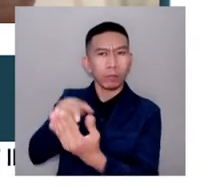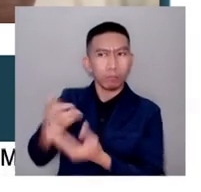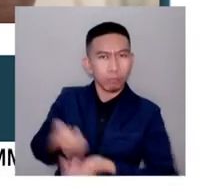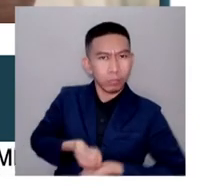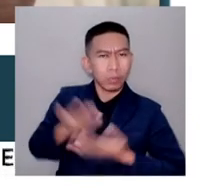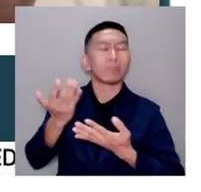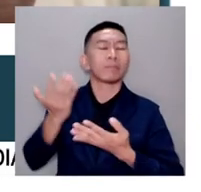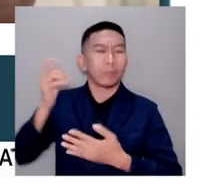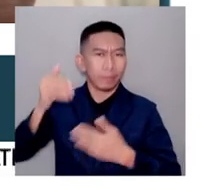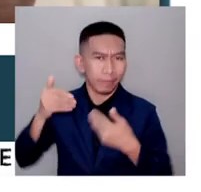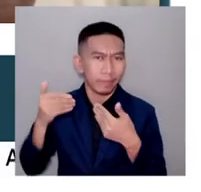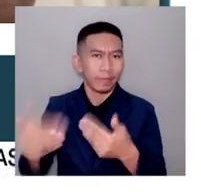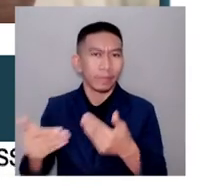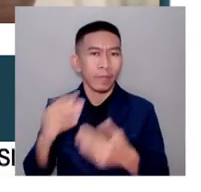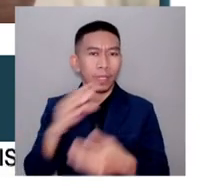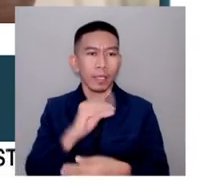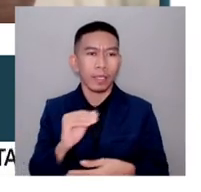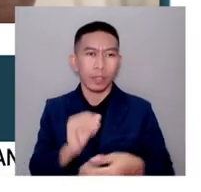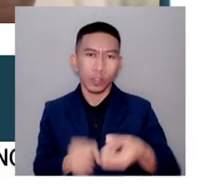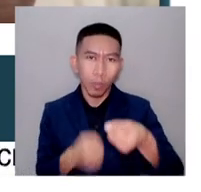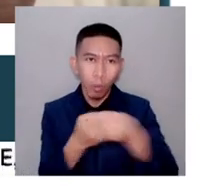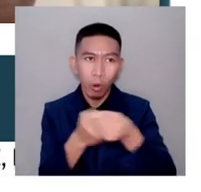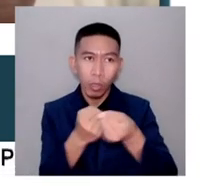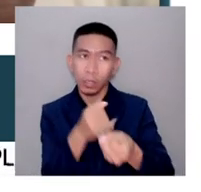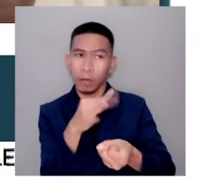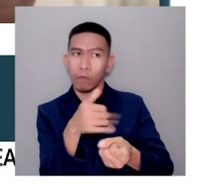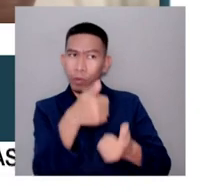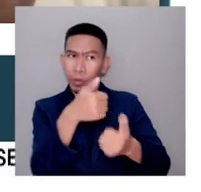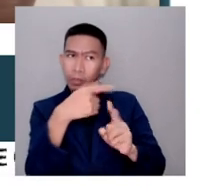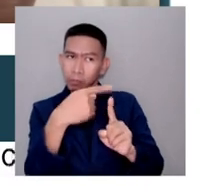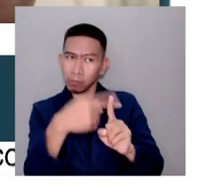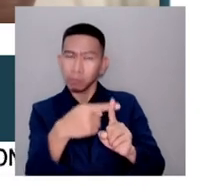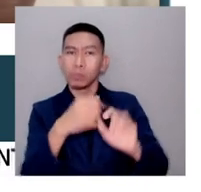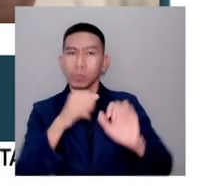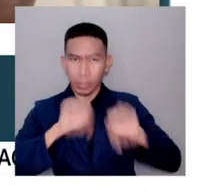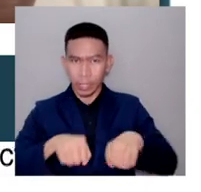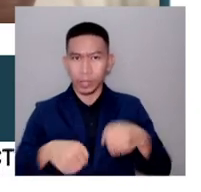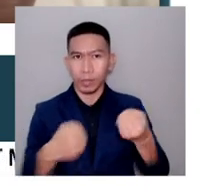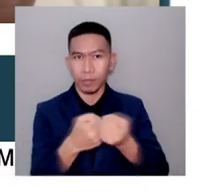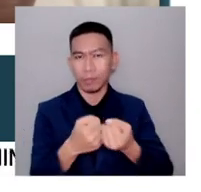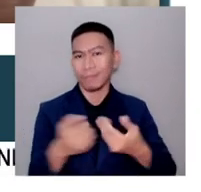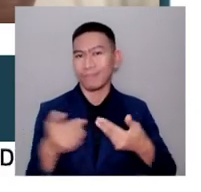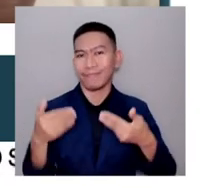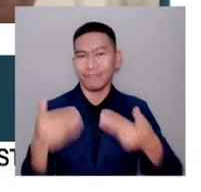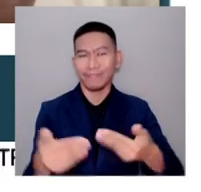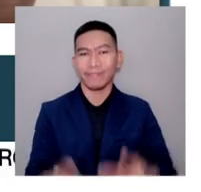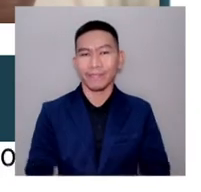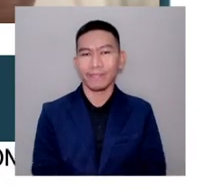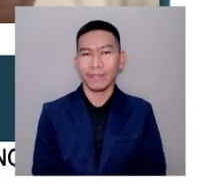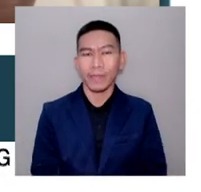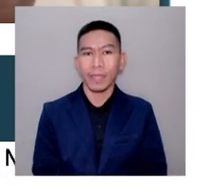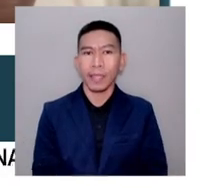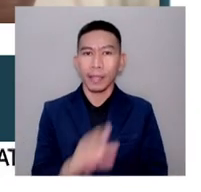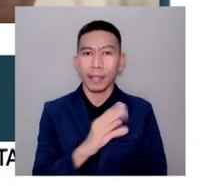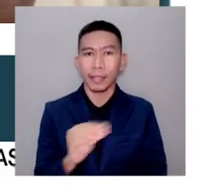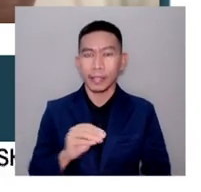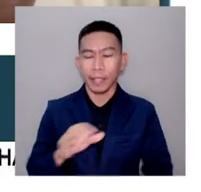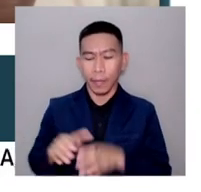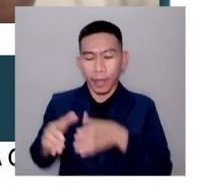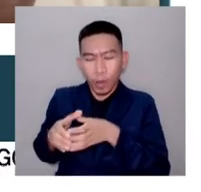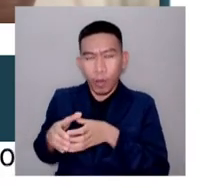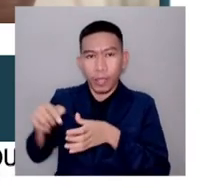and supporting when that is possible. At lalampas po yan sa minority sa